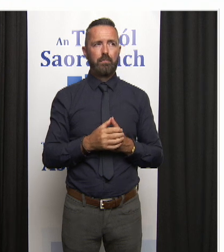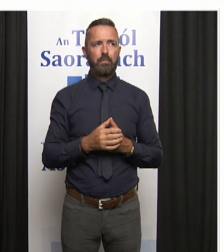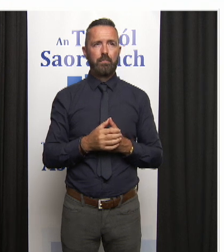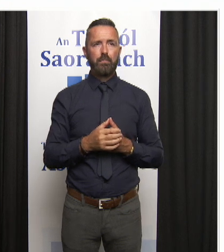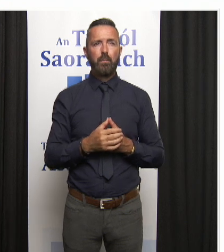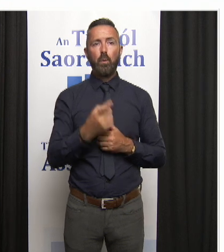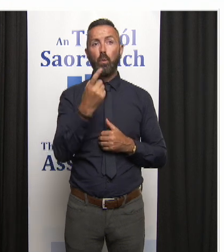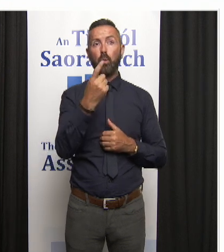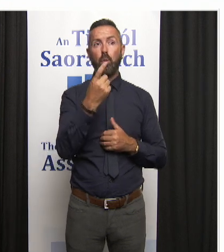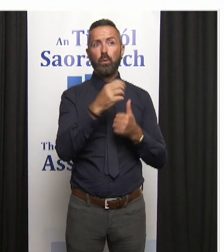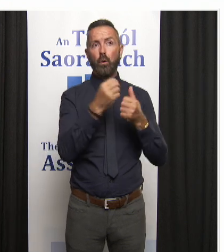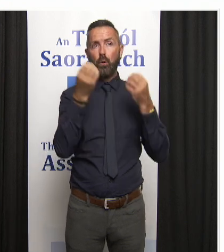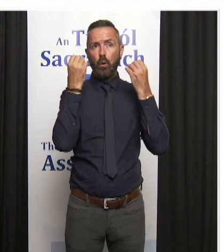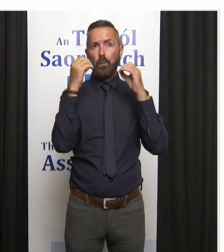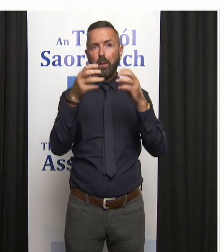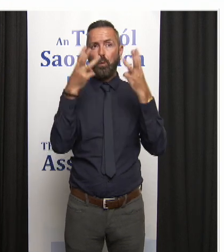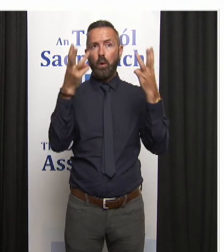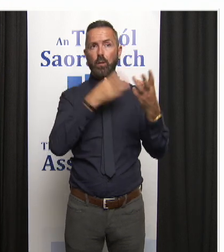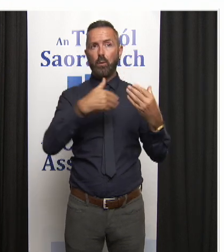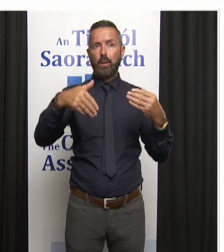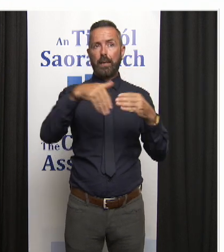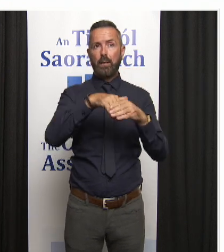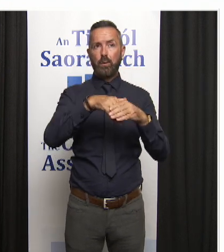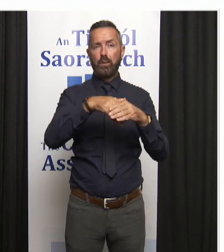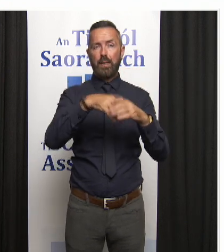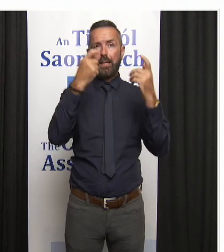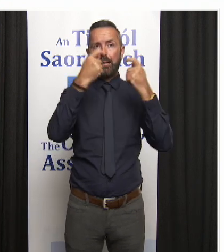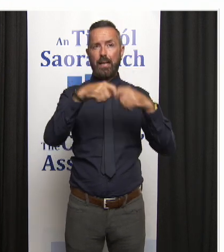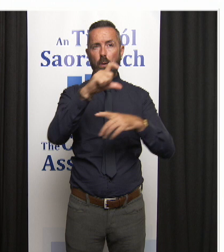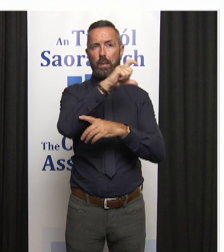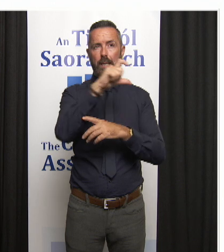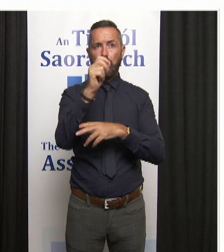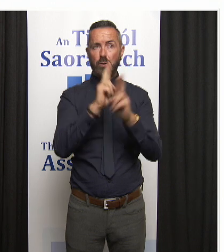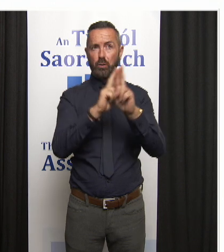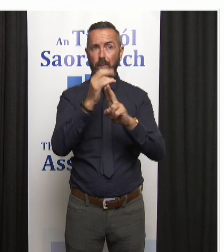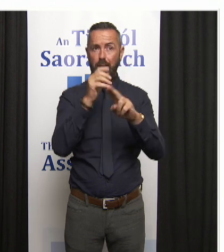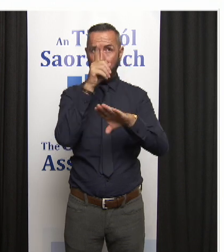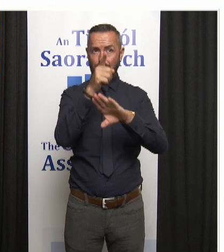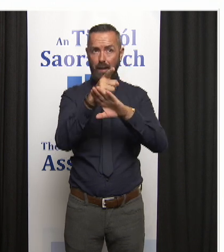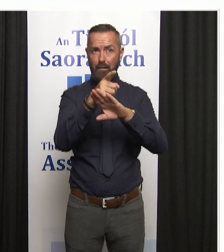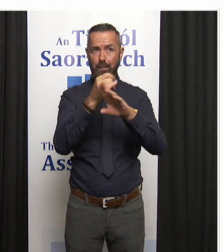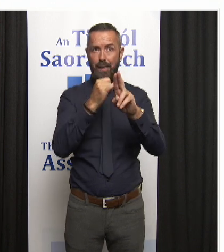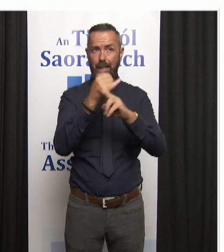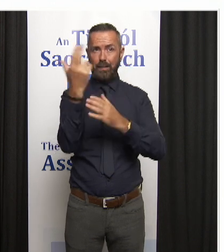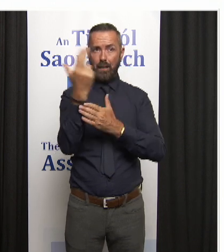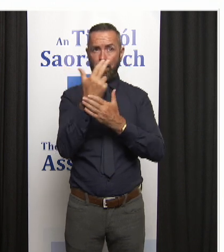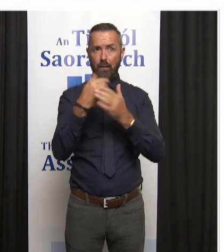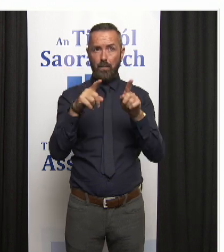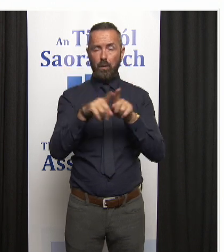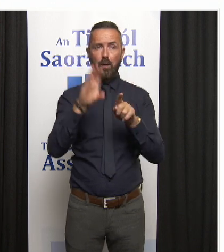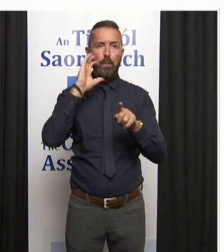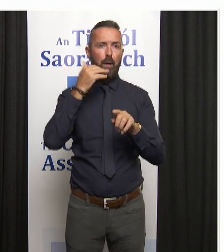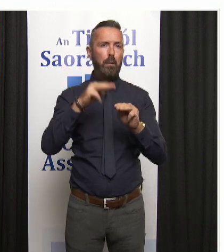One opinion wanted to include that town councils should be in the diagram, because the more